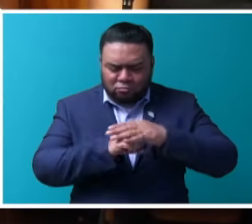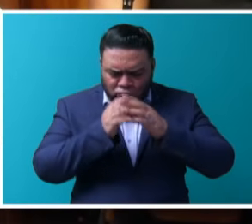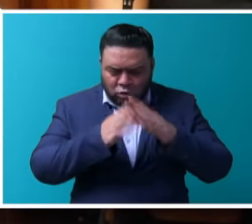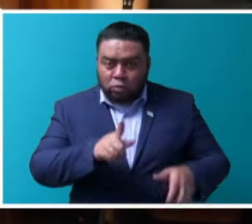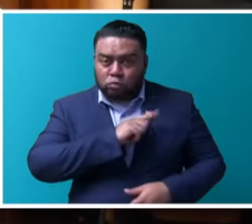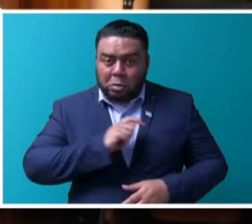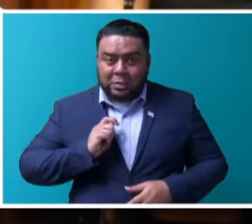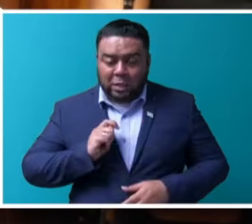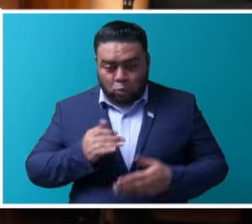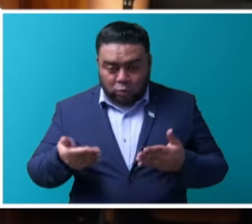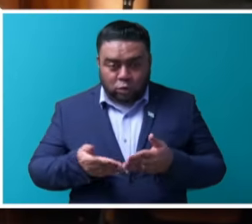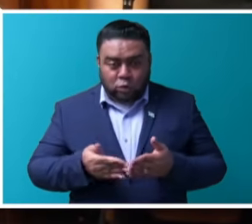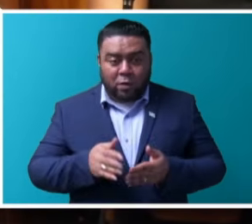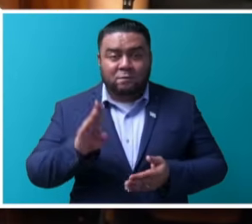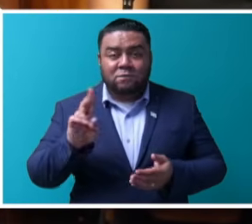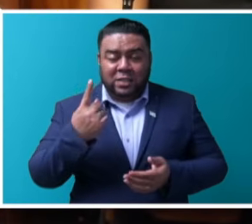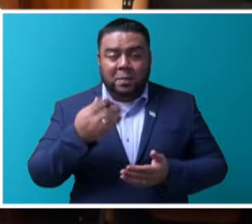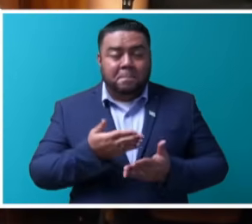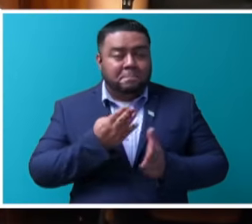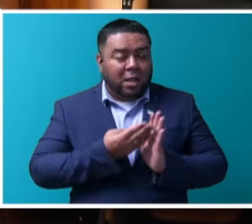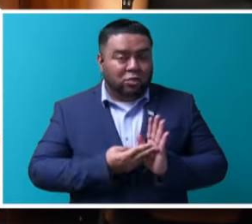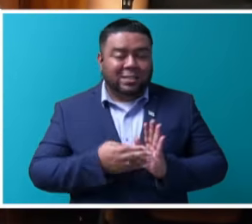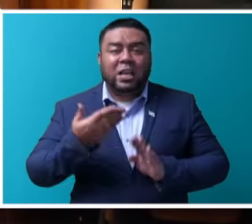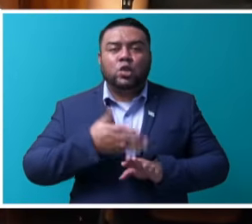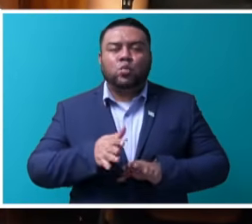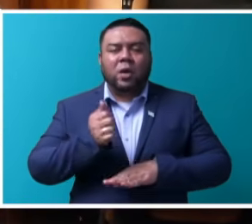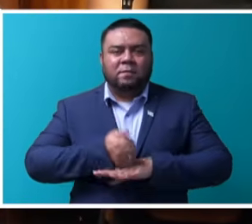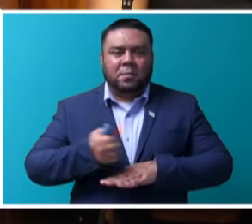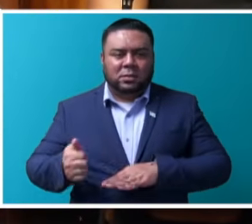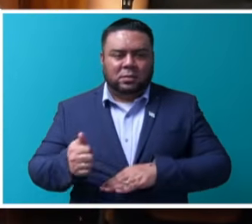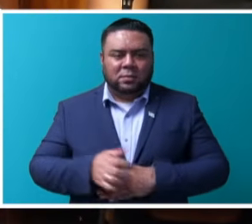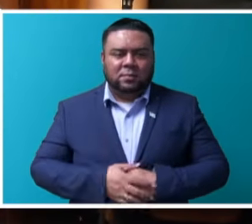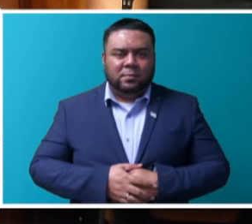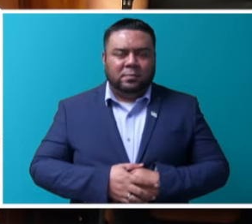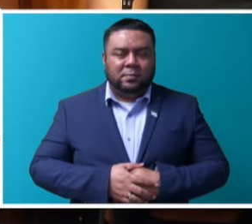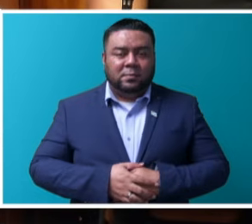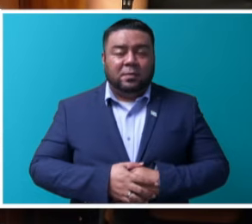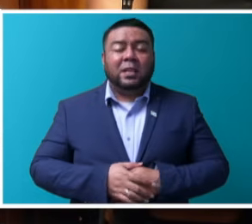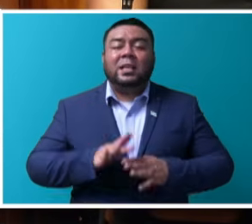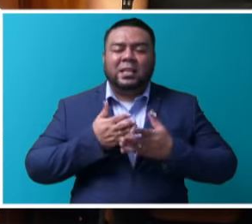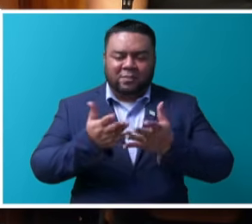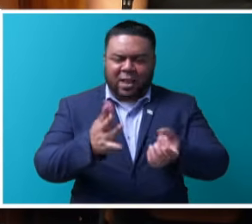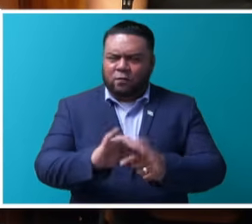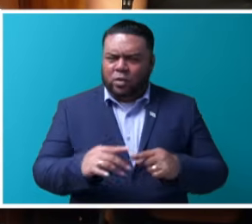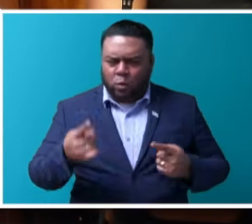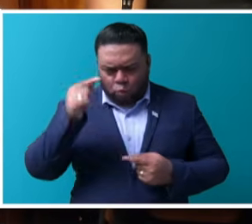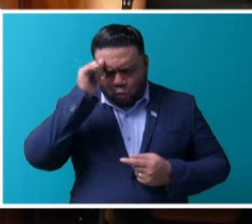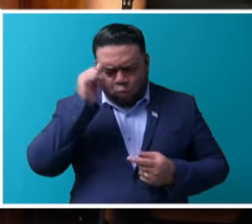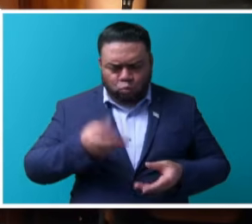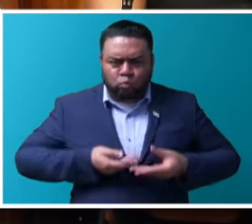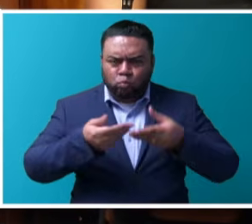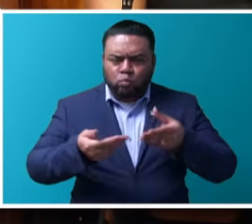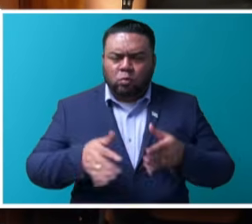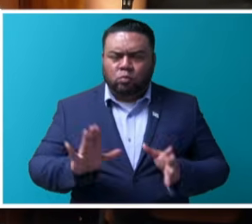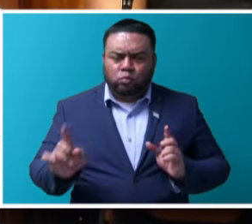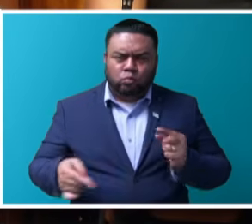that we introduced through our first budget as a new government. Giving everything we know about a frightening